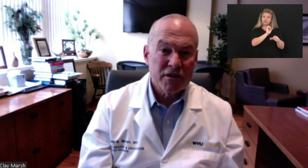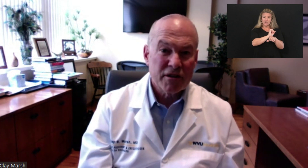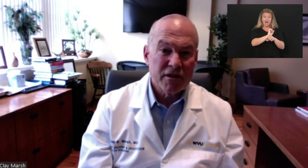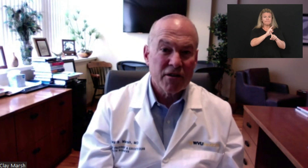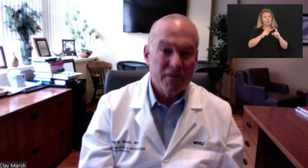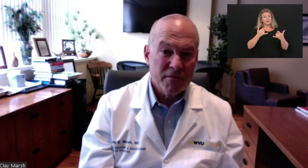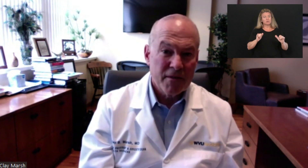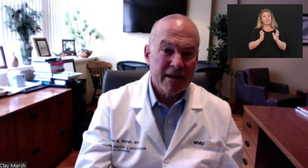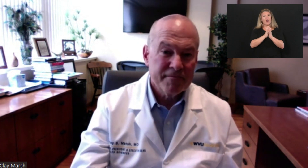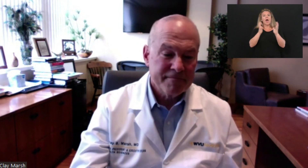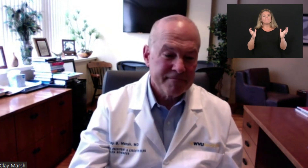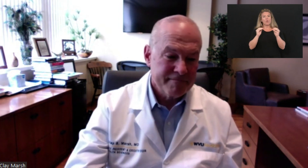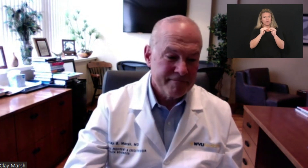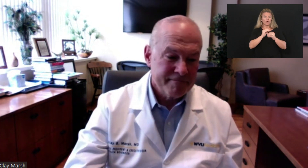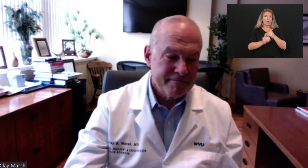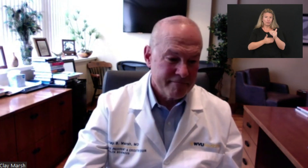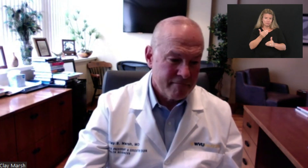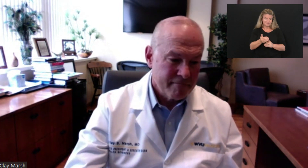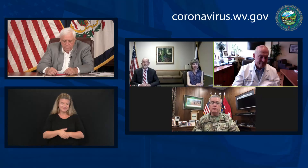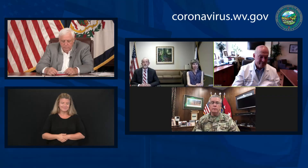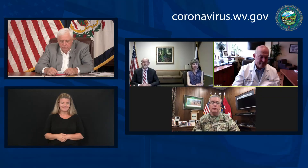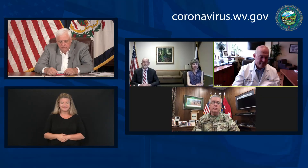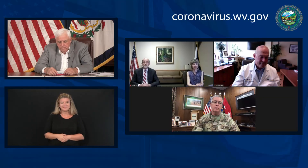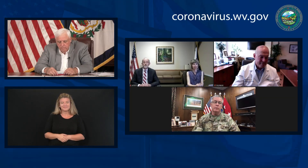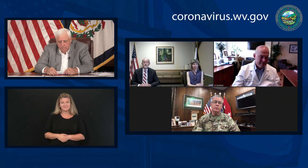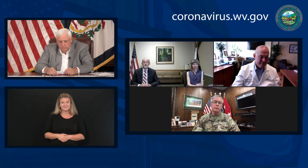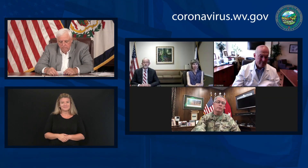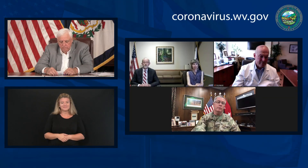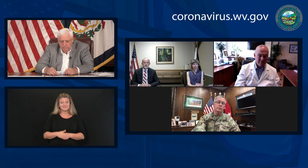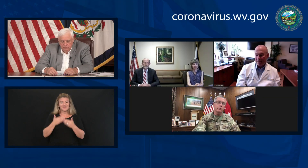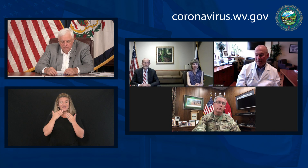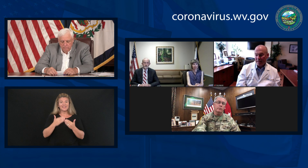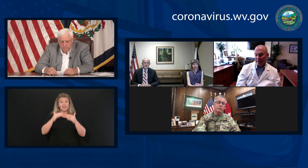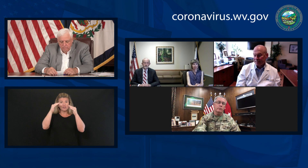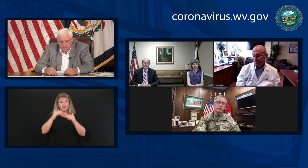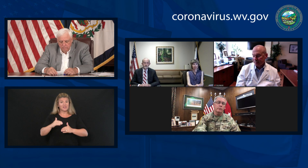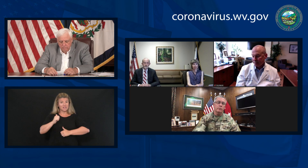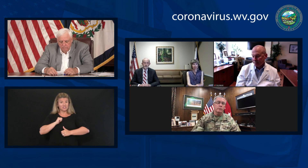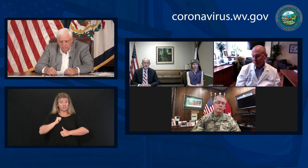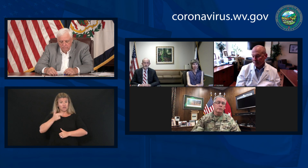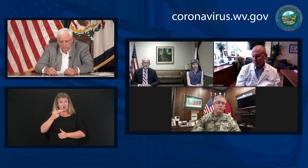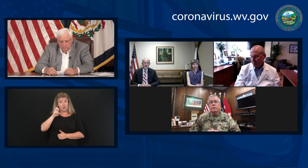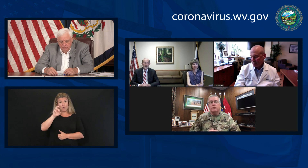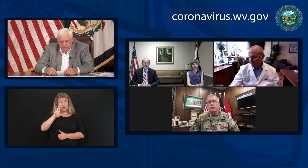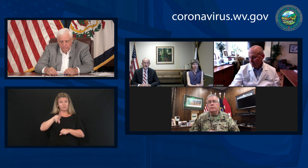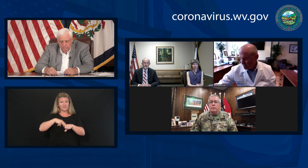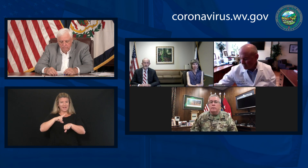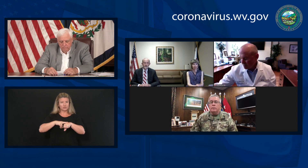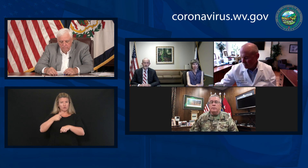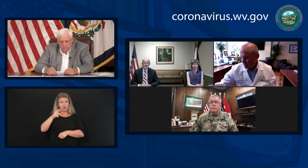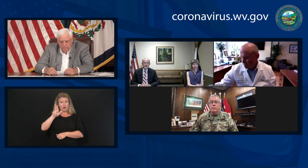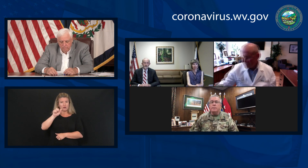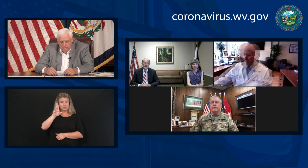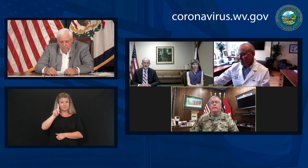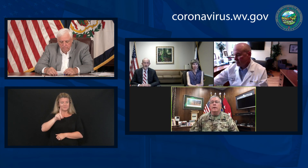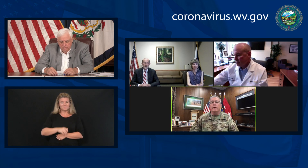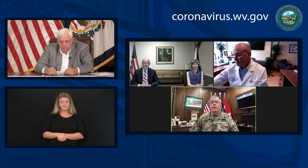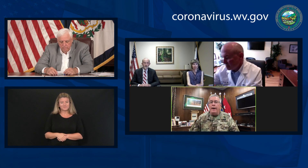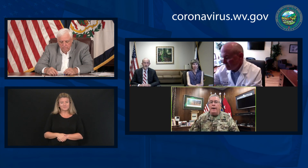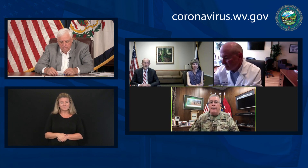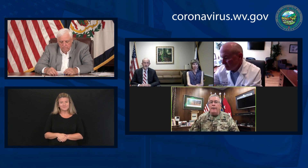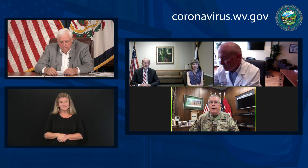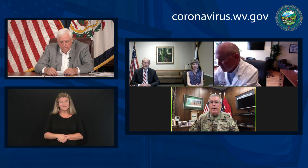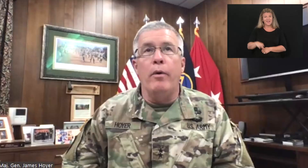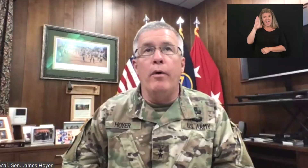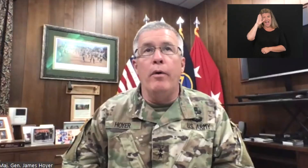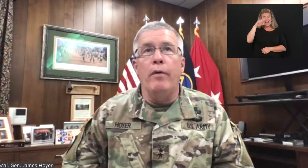to go. Thank you. All right, thank you, Dr. Marsh. Next, we'll go to Major General Hoyer with the West Virginia National Guard. Good afternoon.